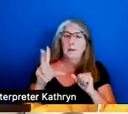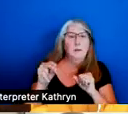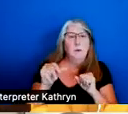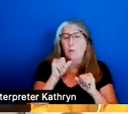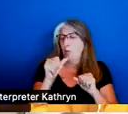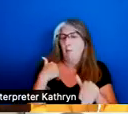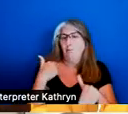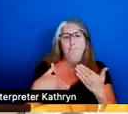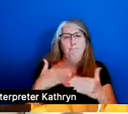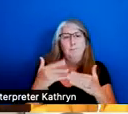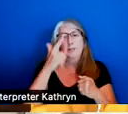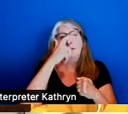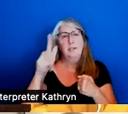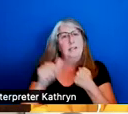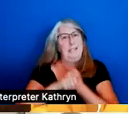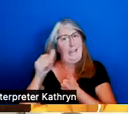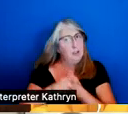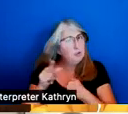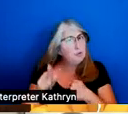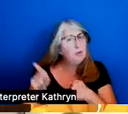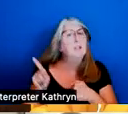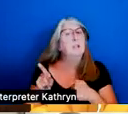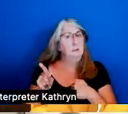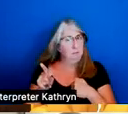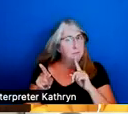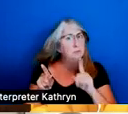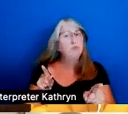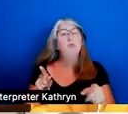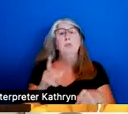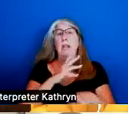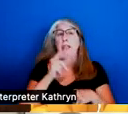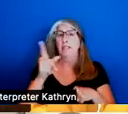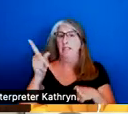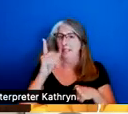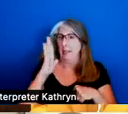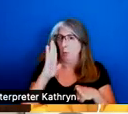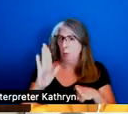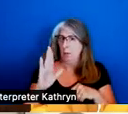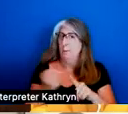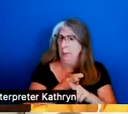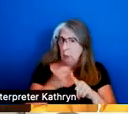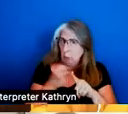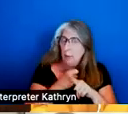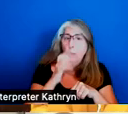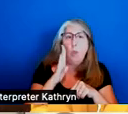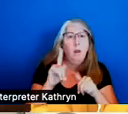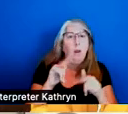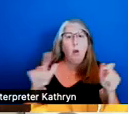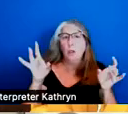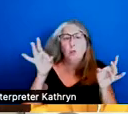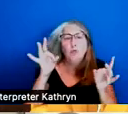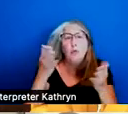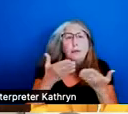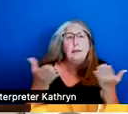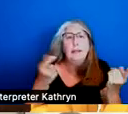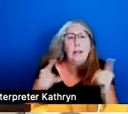way because they are dangerous. They will be beating you up and all kinds of crazy things she was